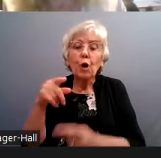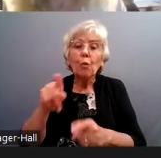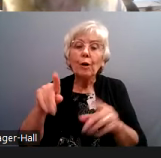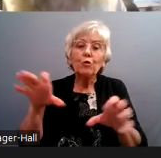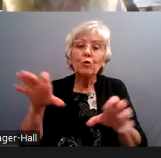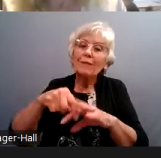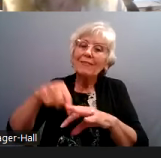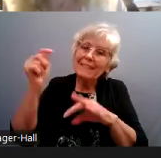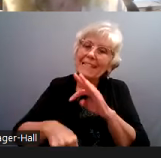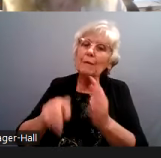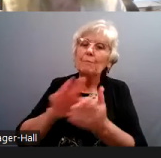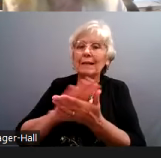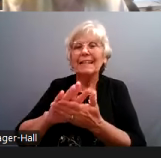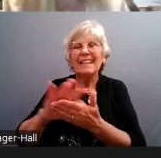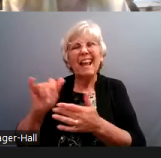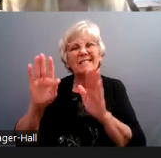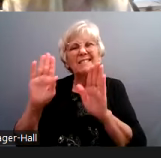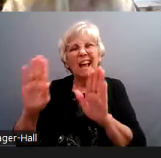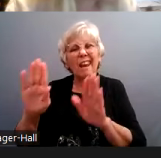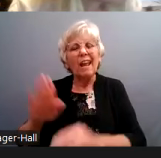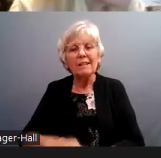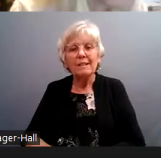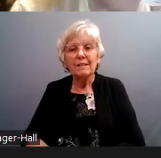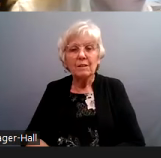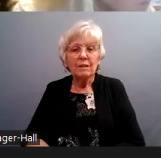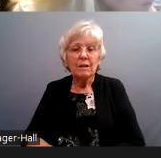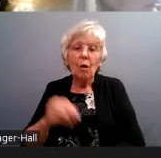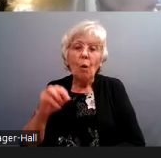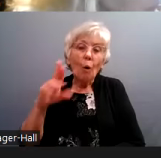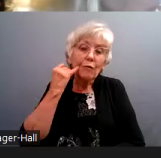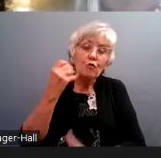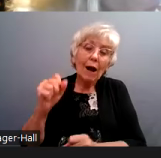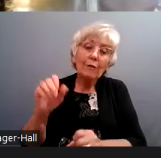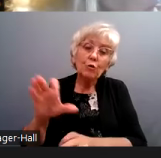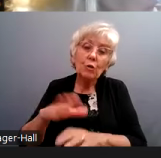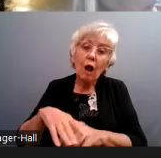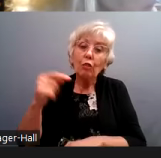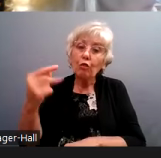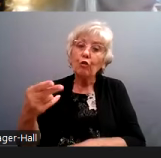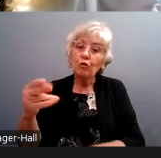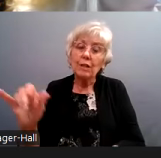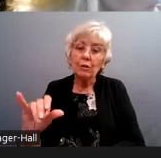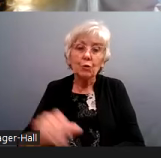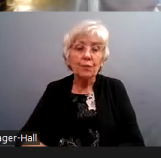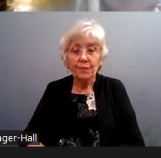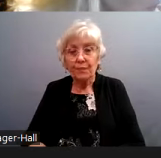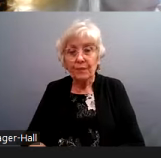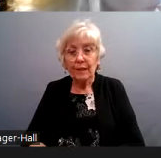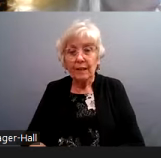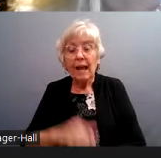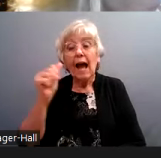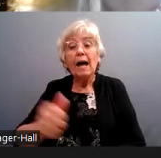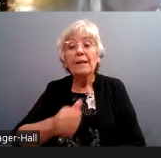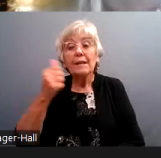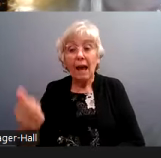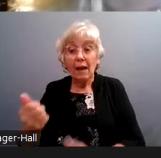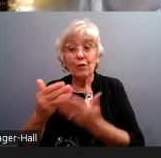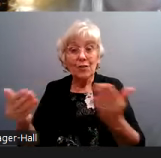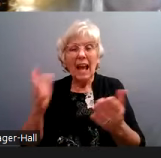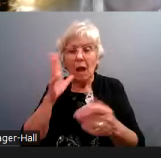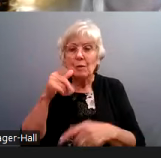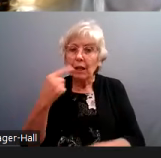deep cleaning day, like on Sundays, or if they decide to do it on Thursdays as well. Another thing that I'll also mention is